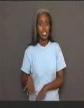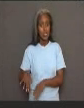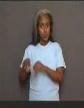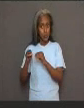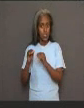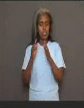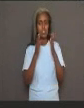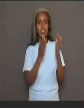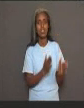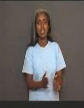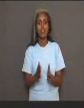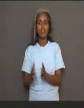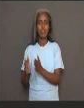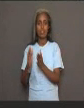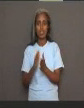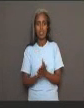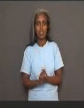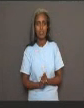Students, let's get ready.